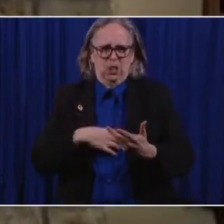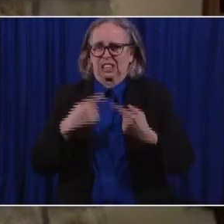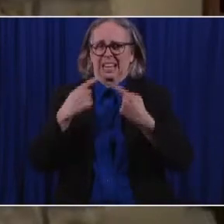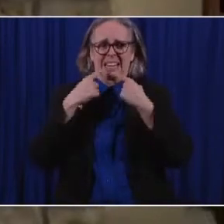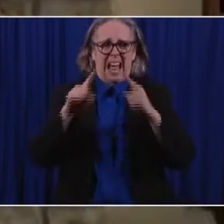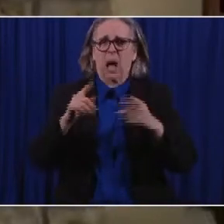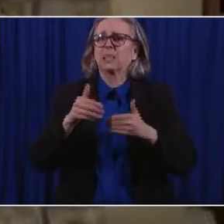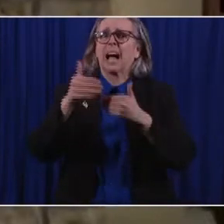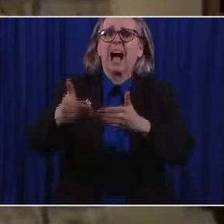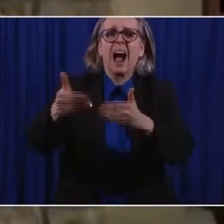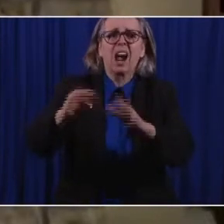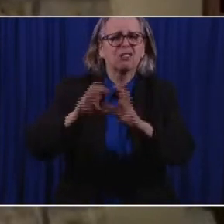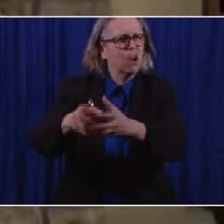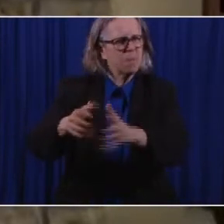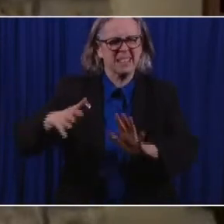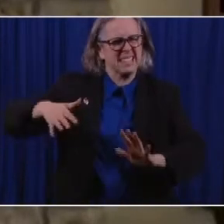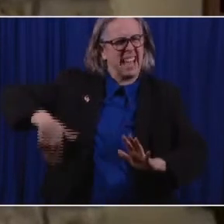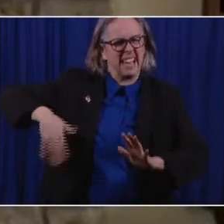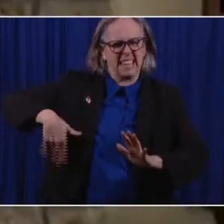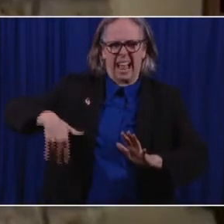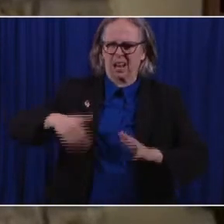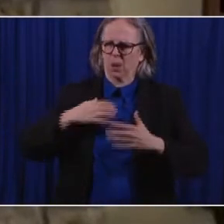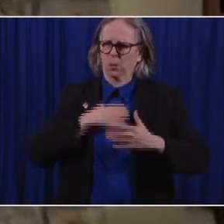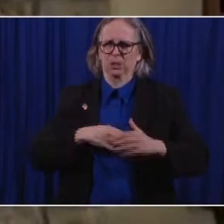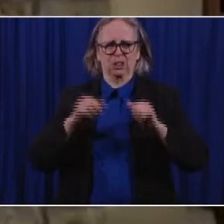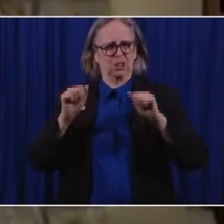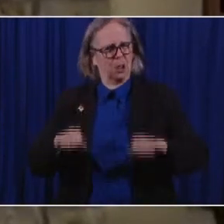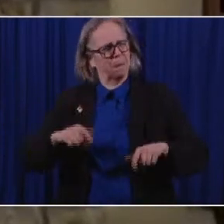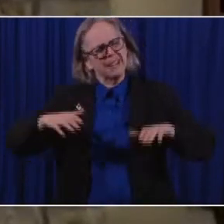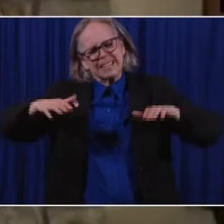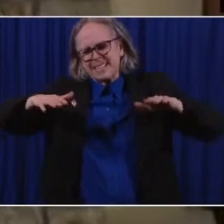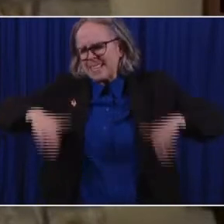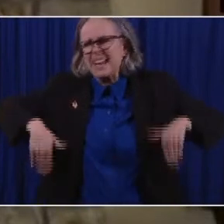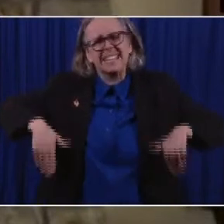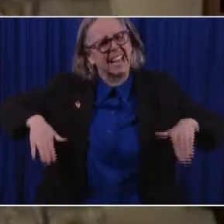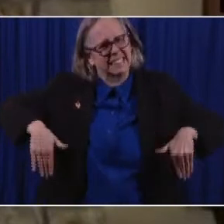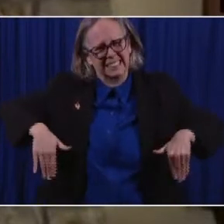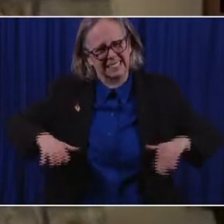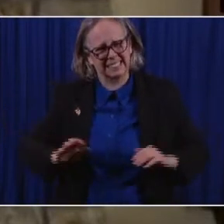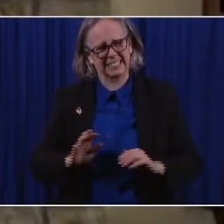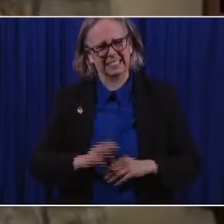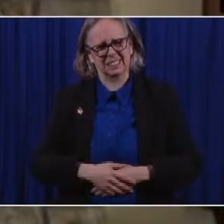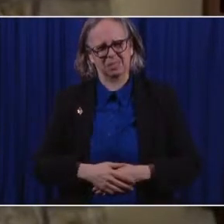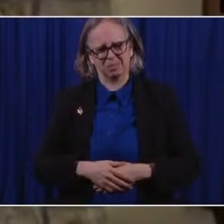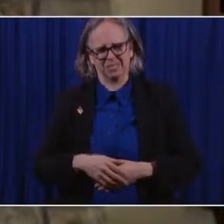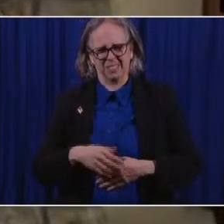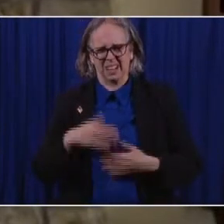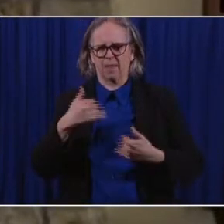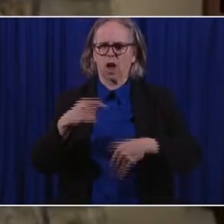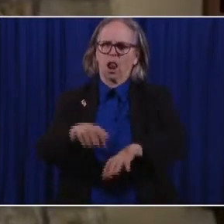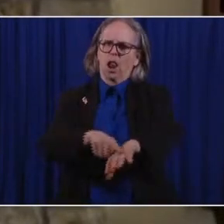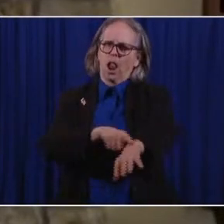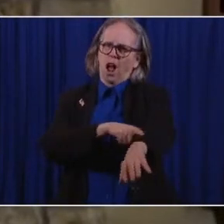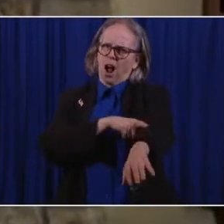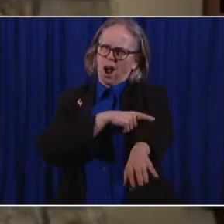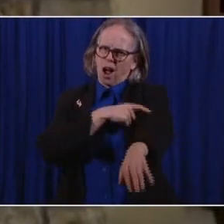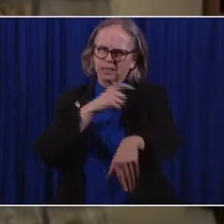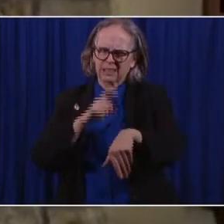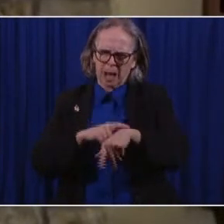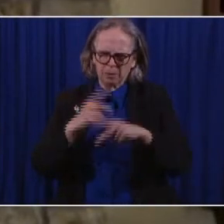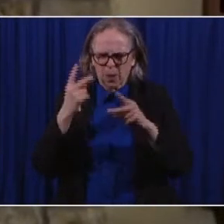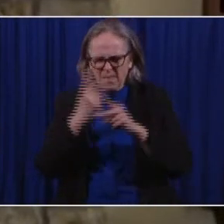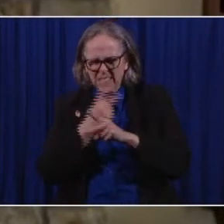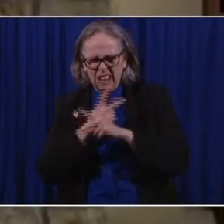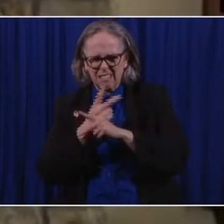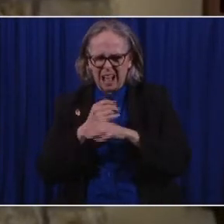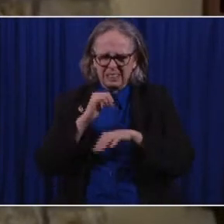2 or 3 million vaccinated. But we got a long way to go. And so we're trying to look at that and come